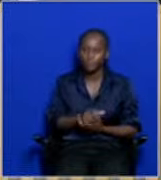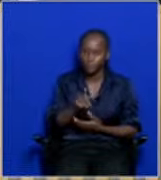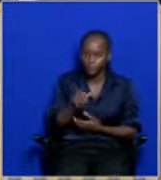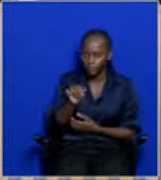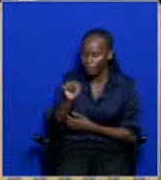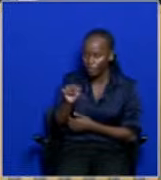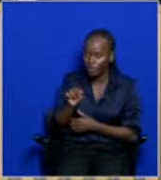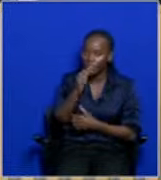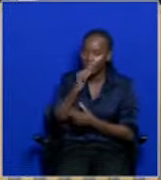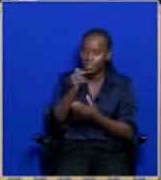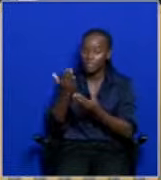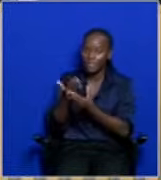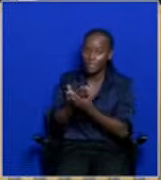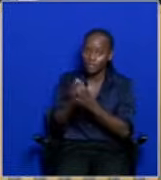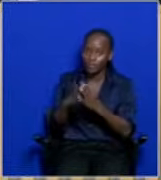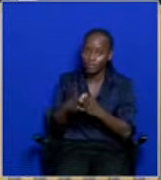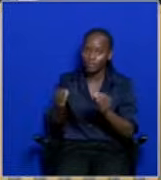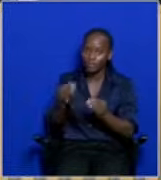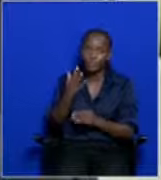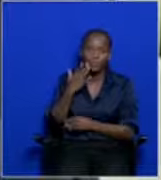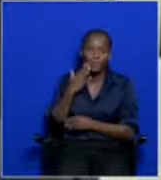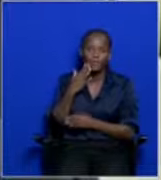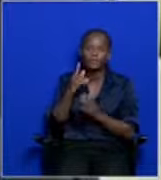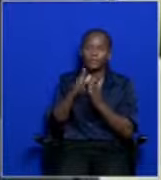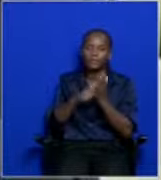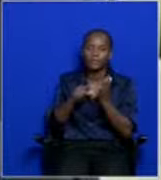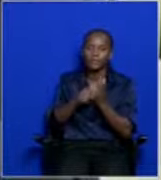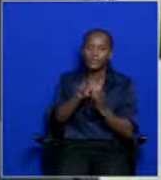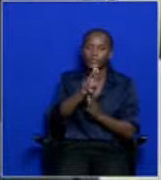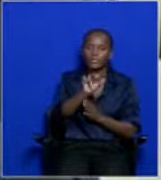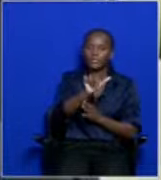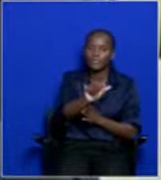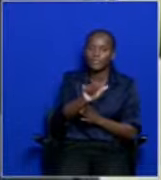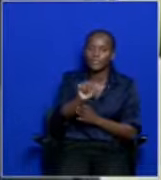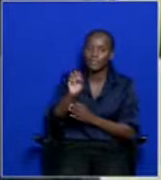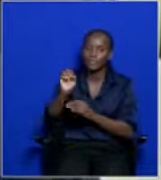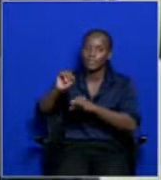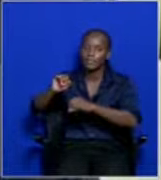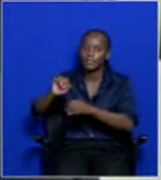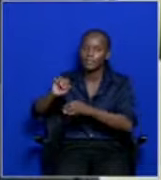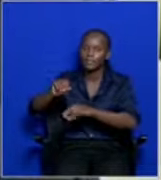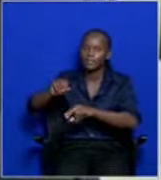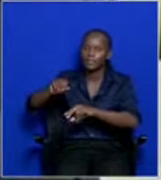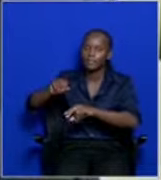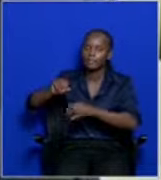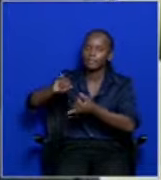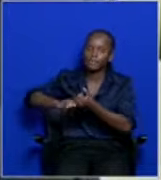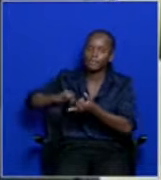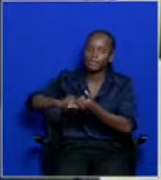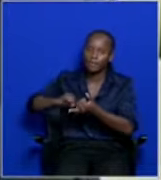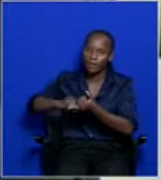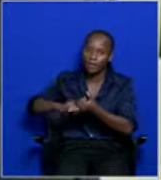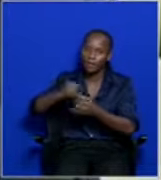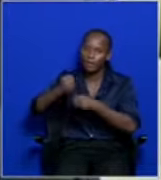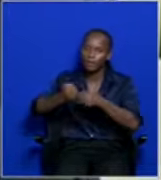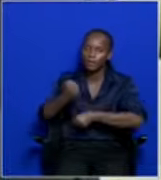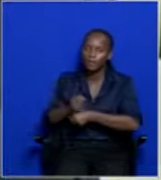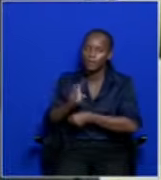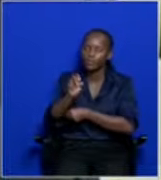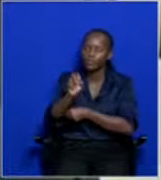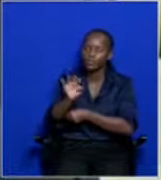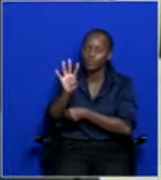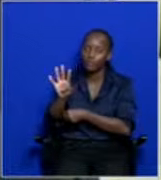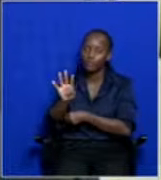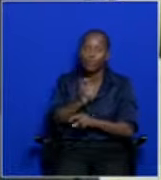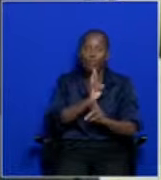September 2024 and recommendation to EMPD were sent and received on the 3rd